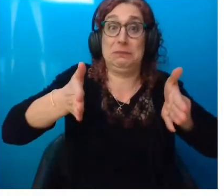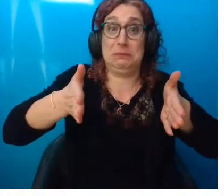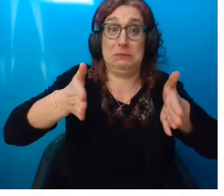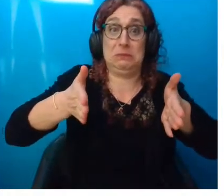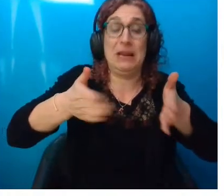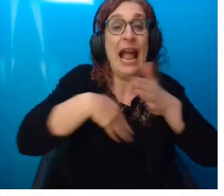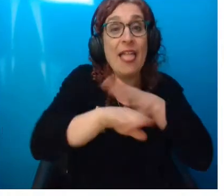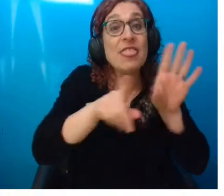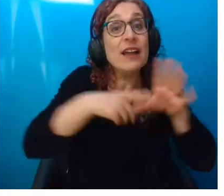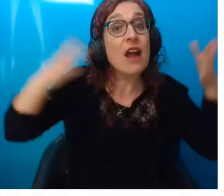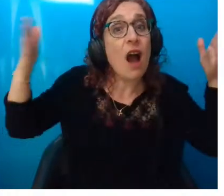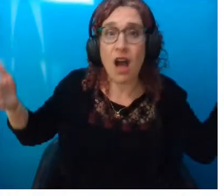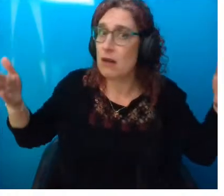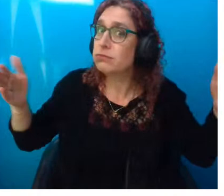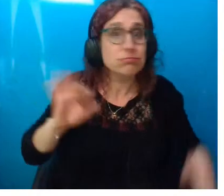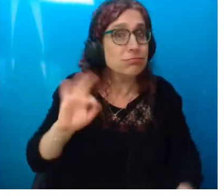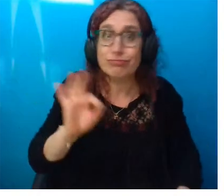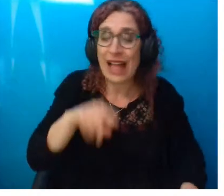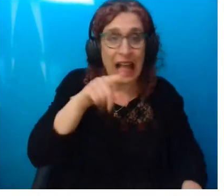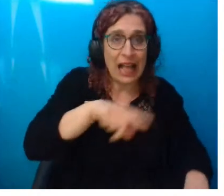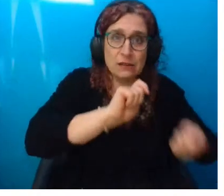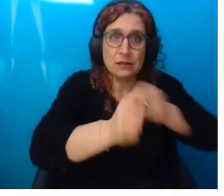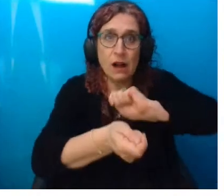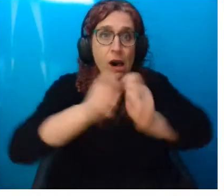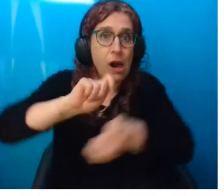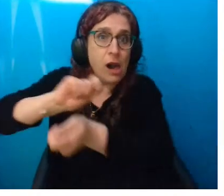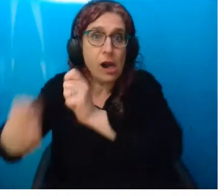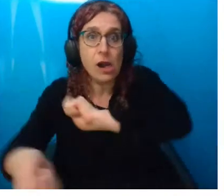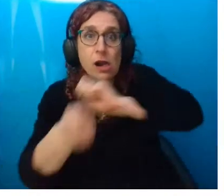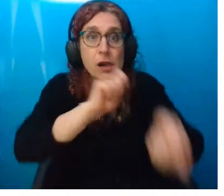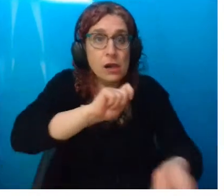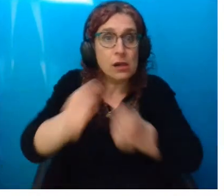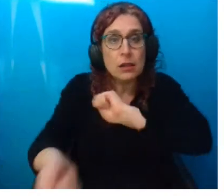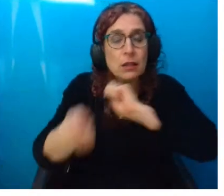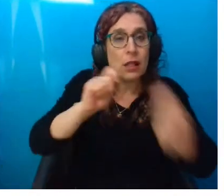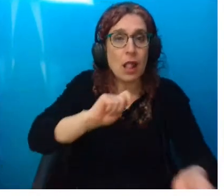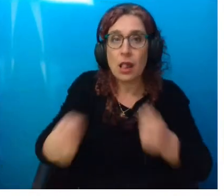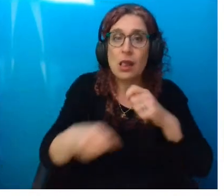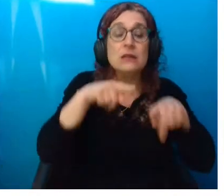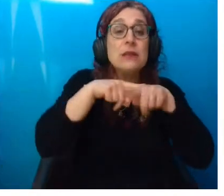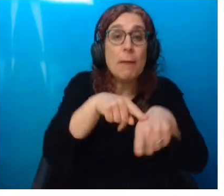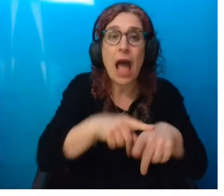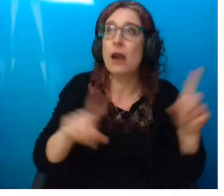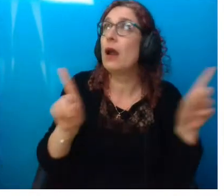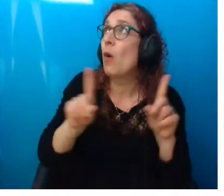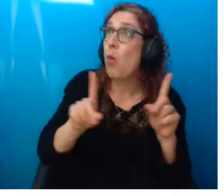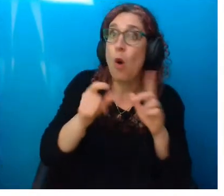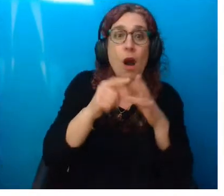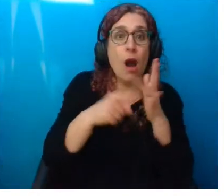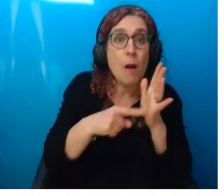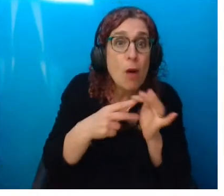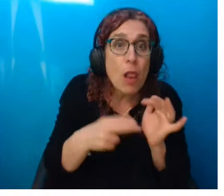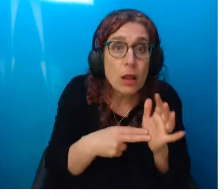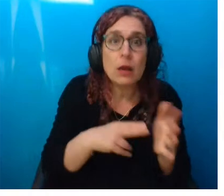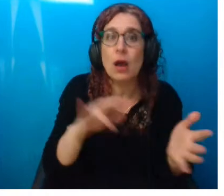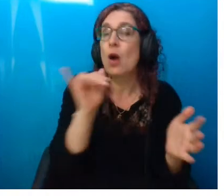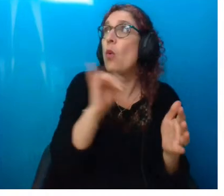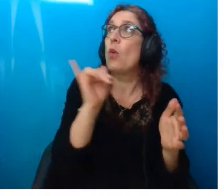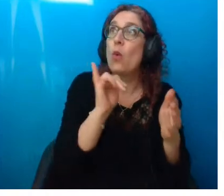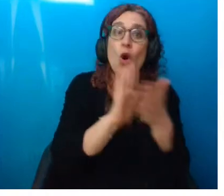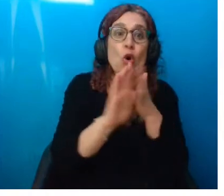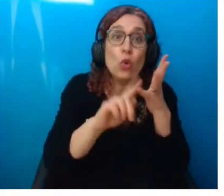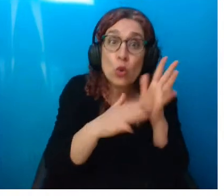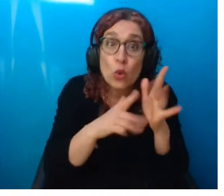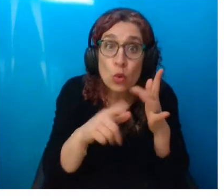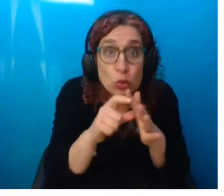intensity from year to year according to the pollen count, but also according to other atmospheric conditions such as humidity. And